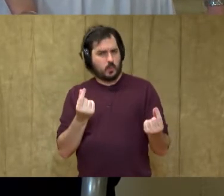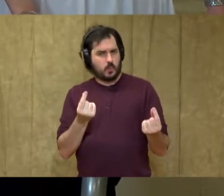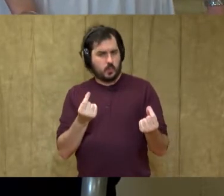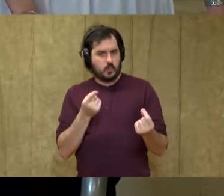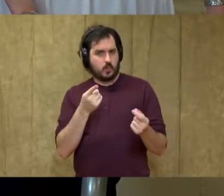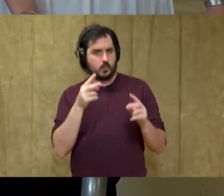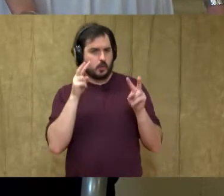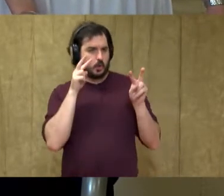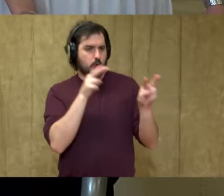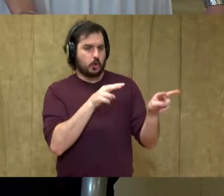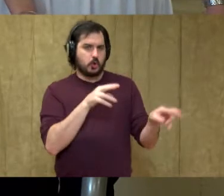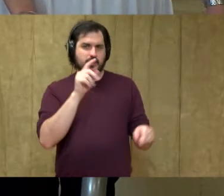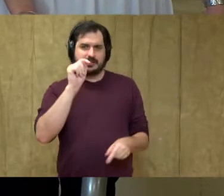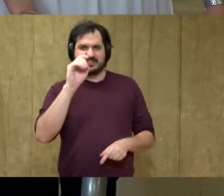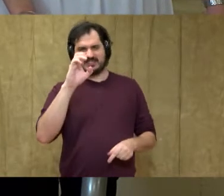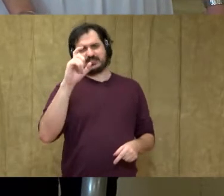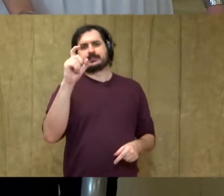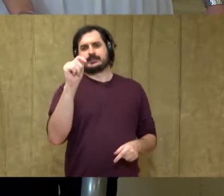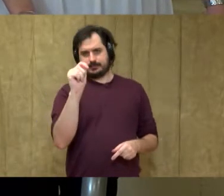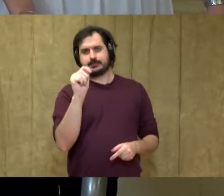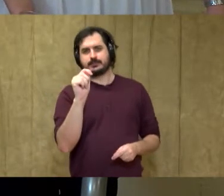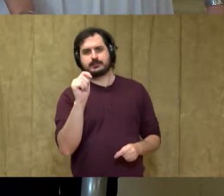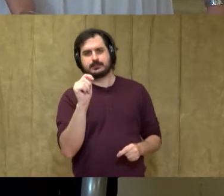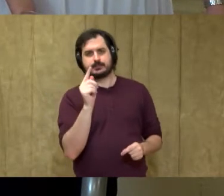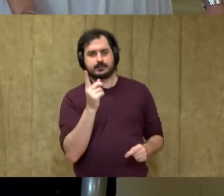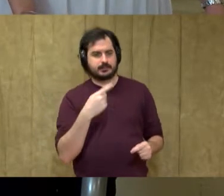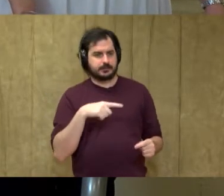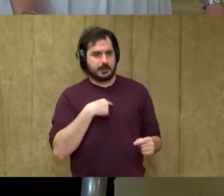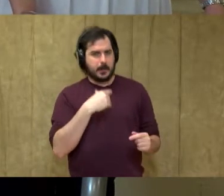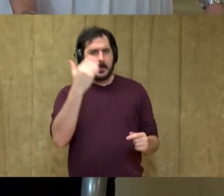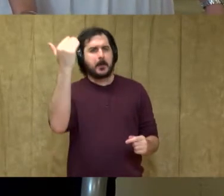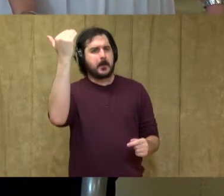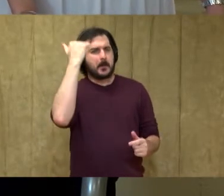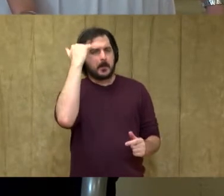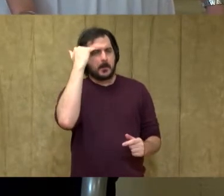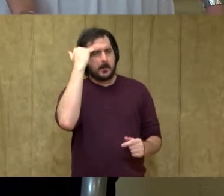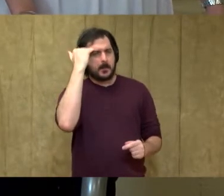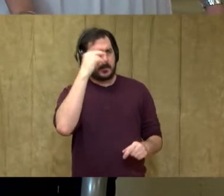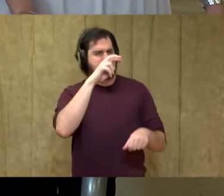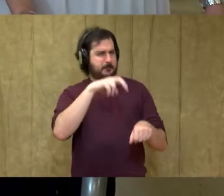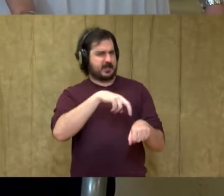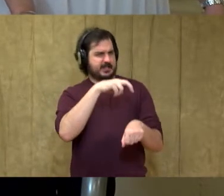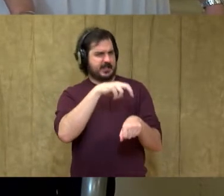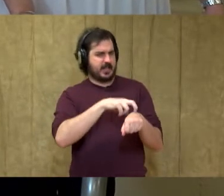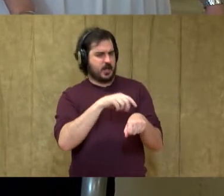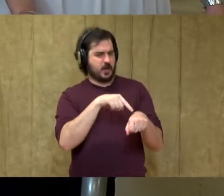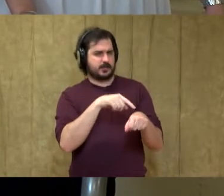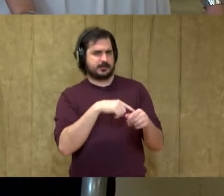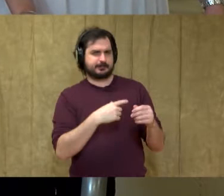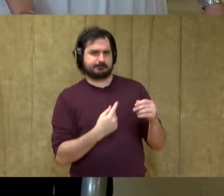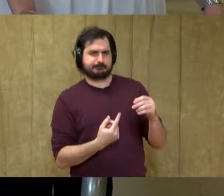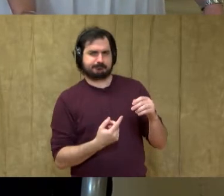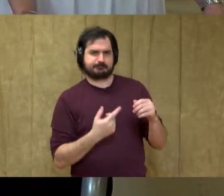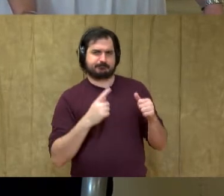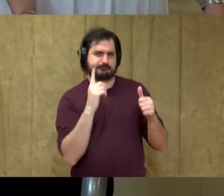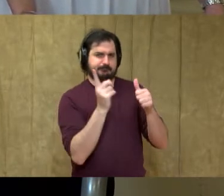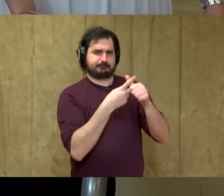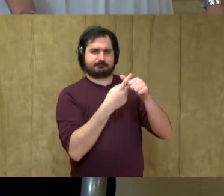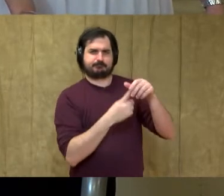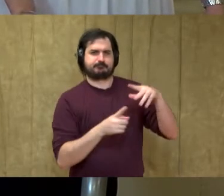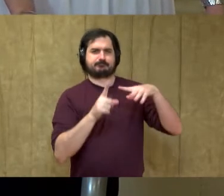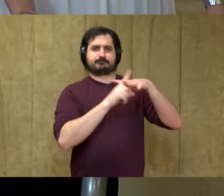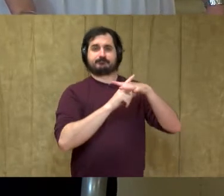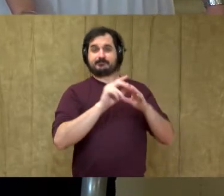South America, which is not Spain. But we know that the Spanish encountered them there and they saw the